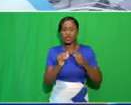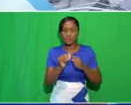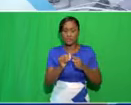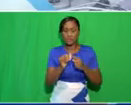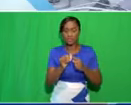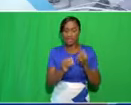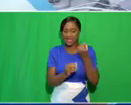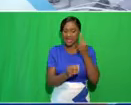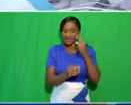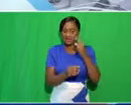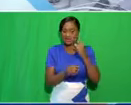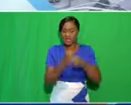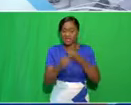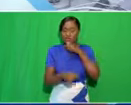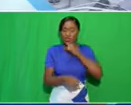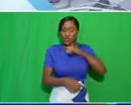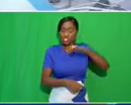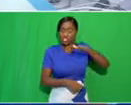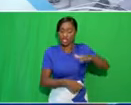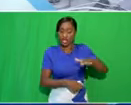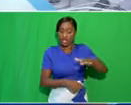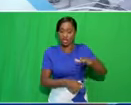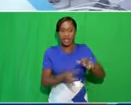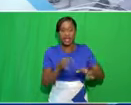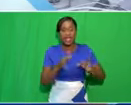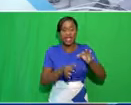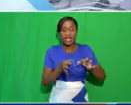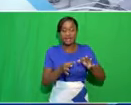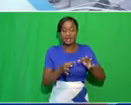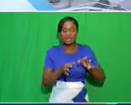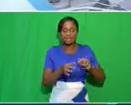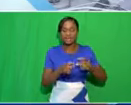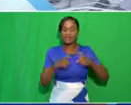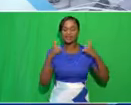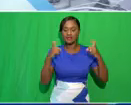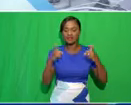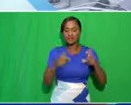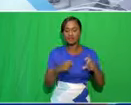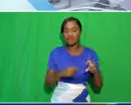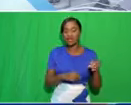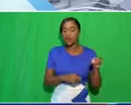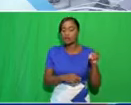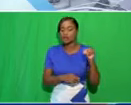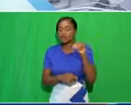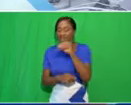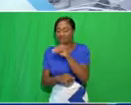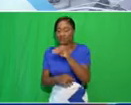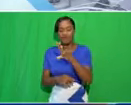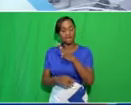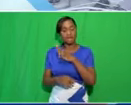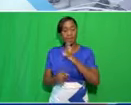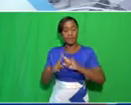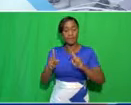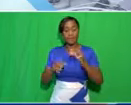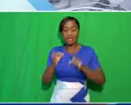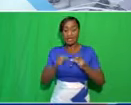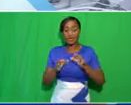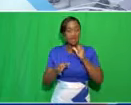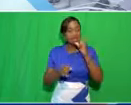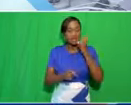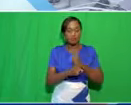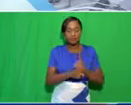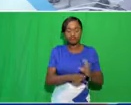for an 11-year-old child, if they successfully navigate this period, it's fine. But however, if they fail to,